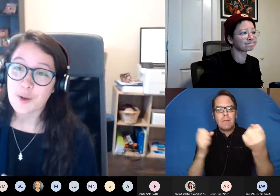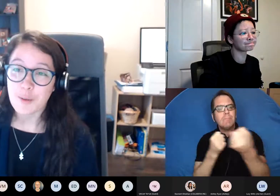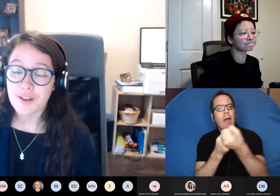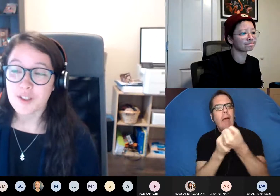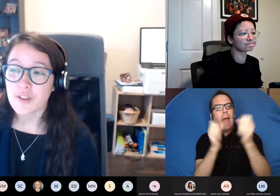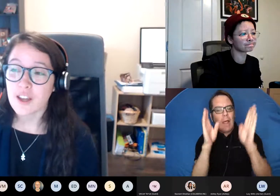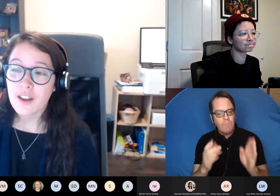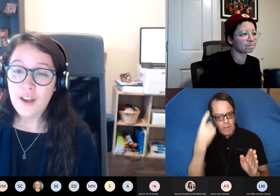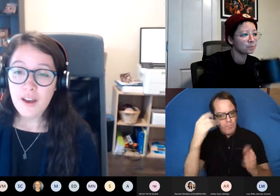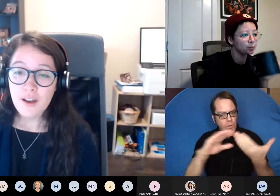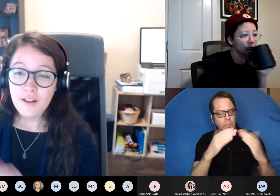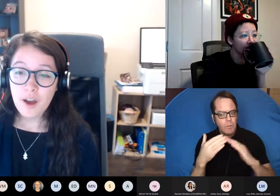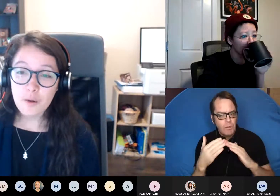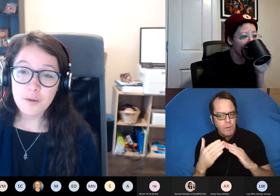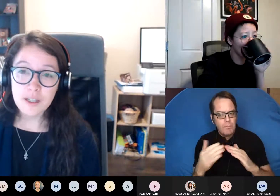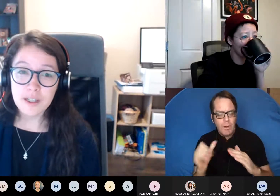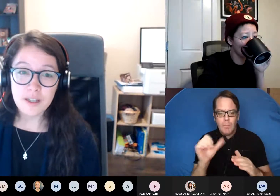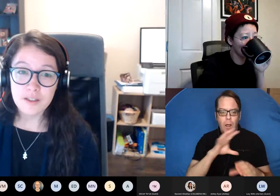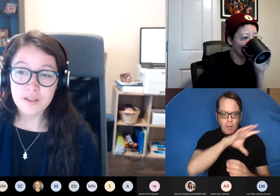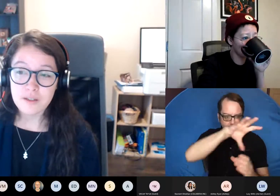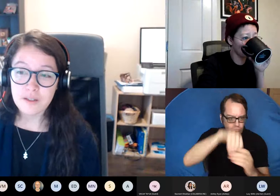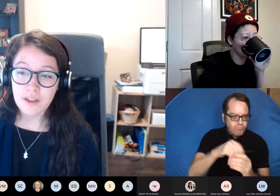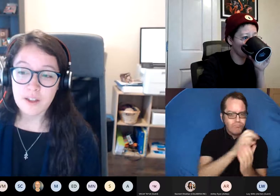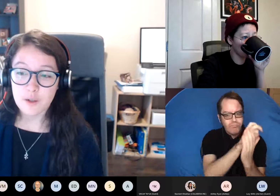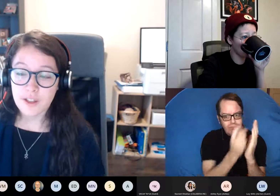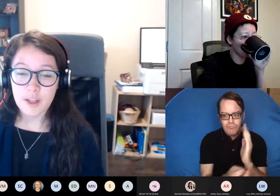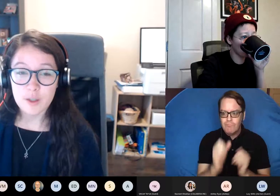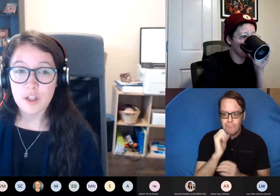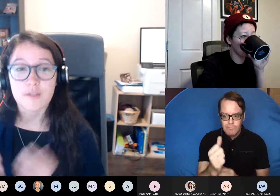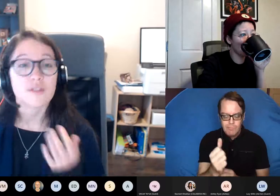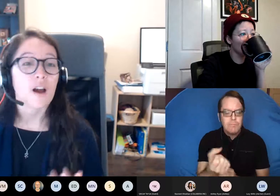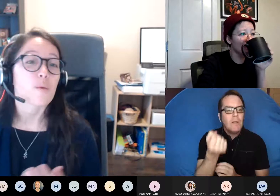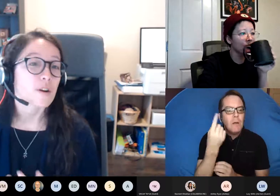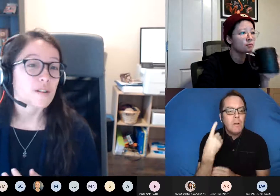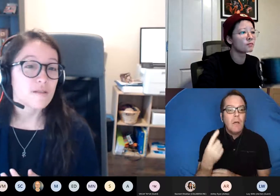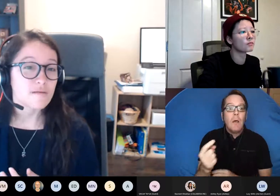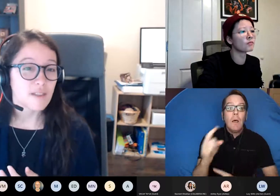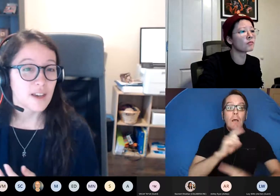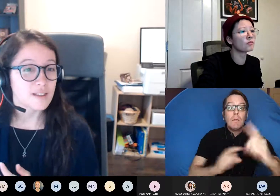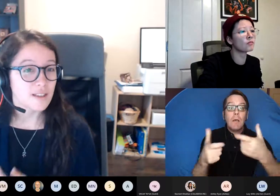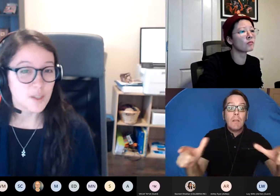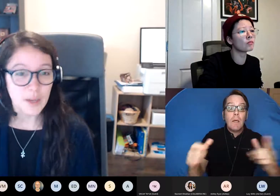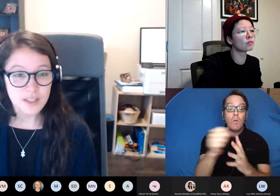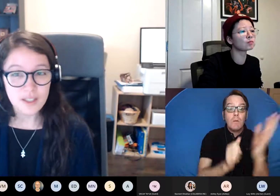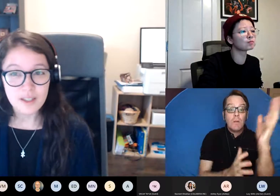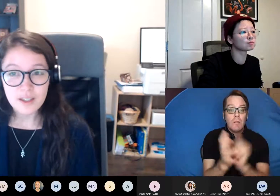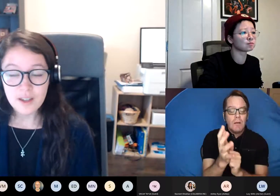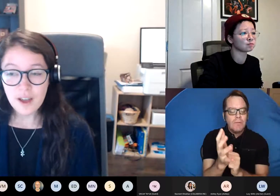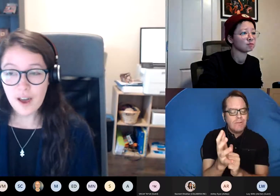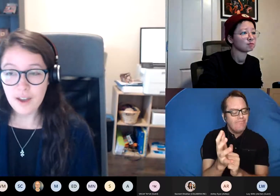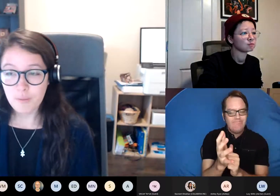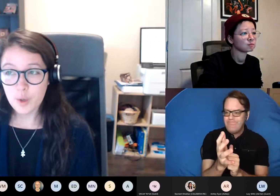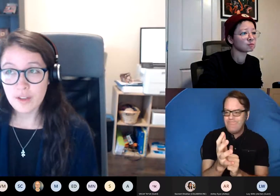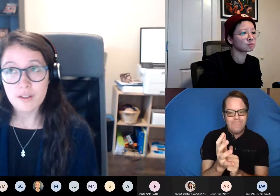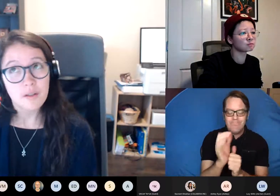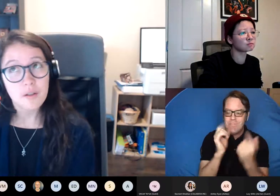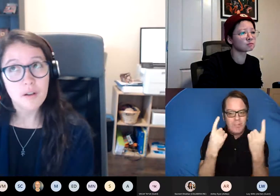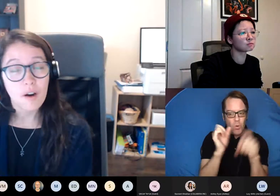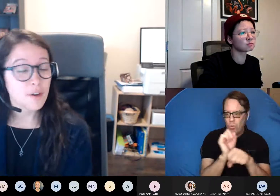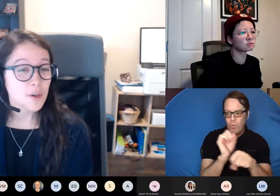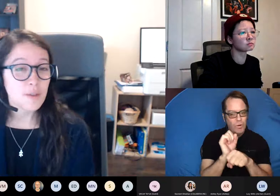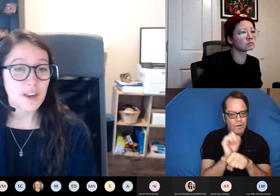in the integral parts of it. Not only do sign language gloves not work as expected, I